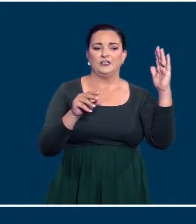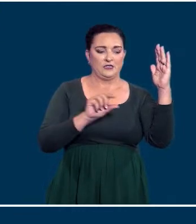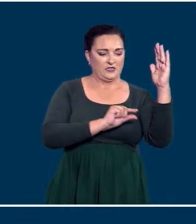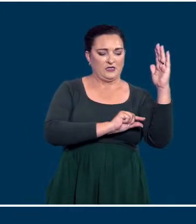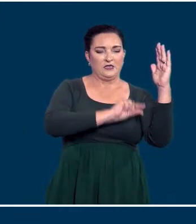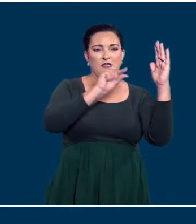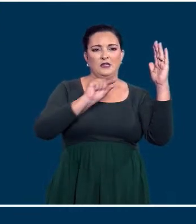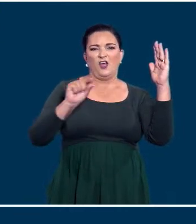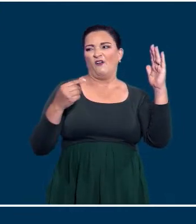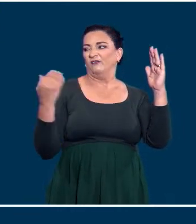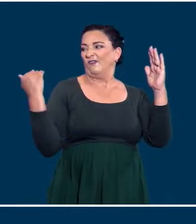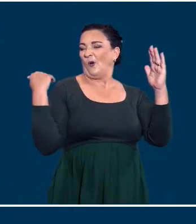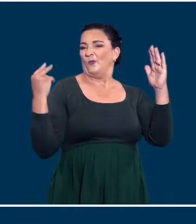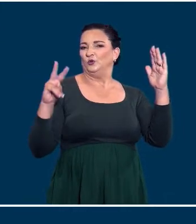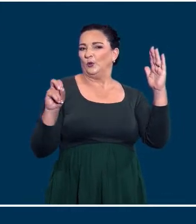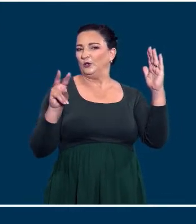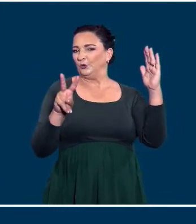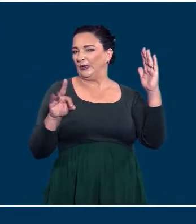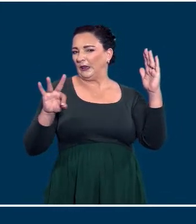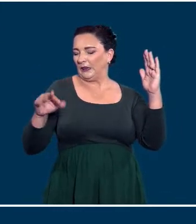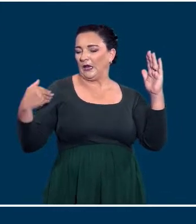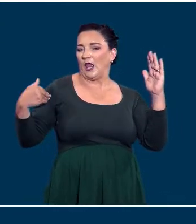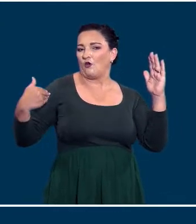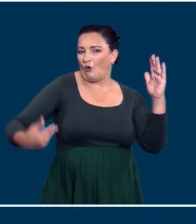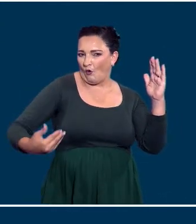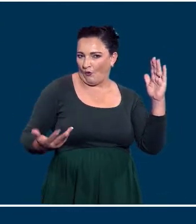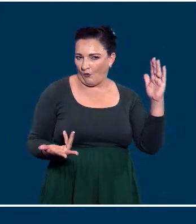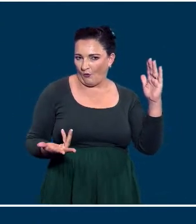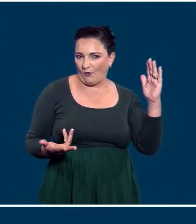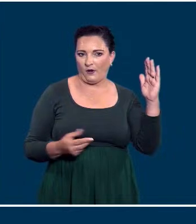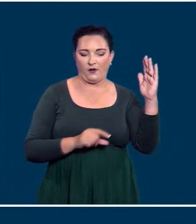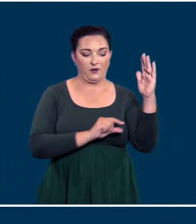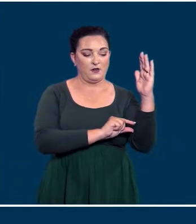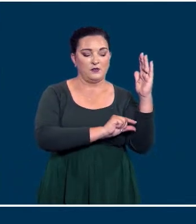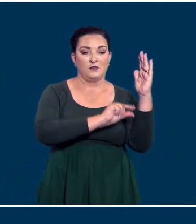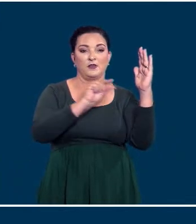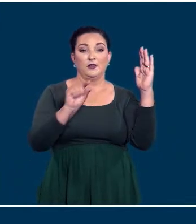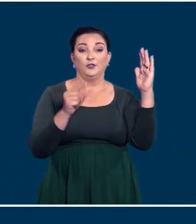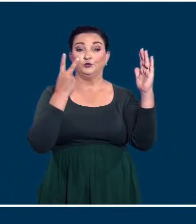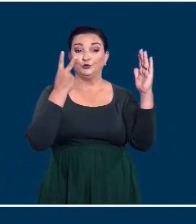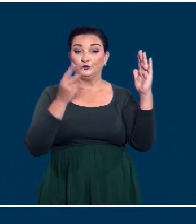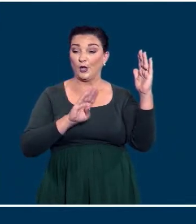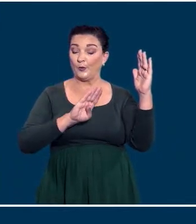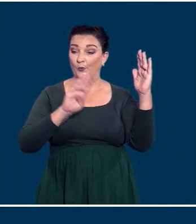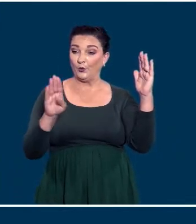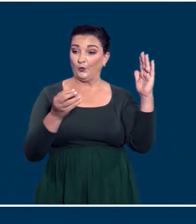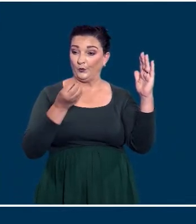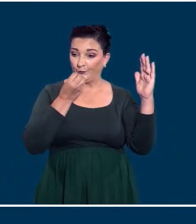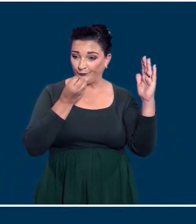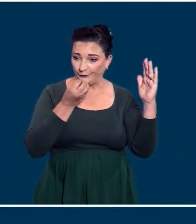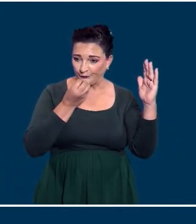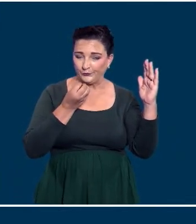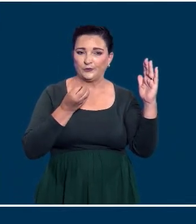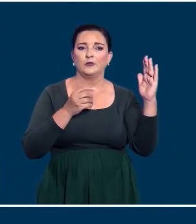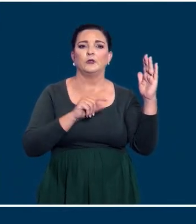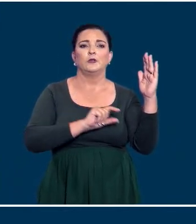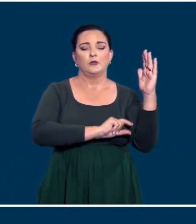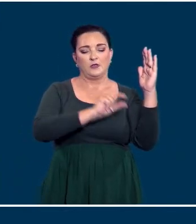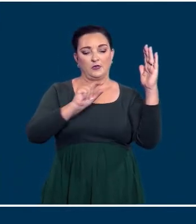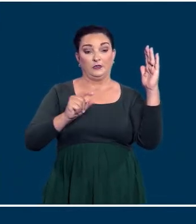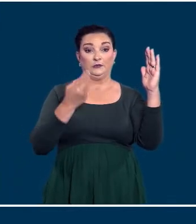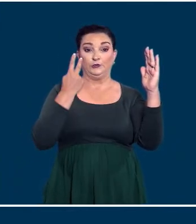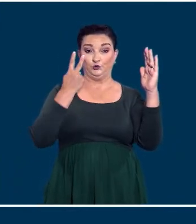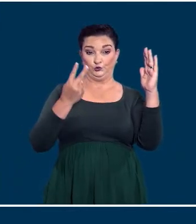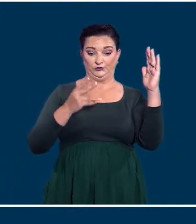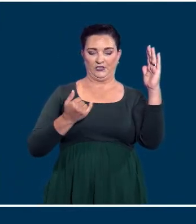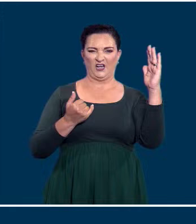about 2023 on. You can see how food, which is the blue, really comes down very sharply in the